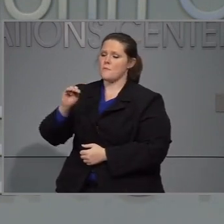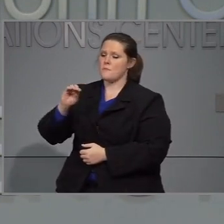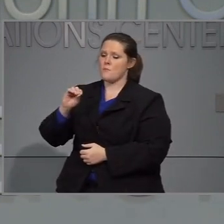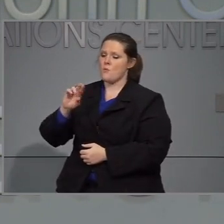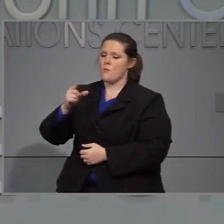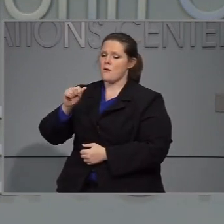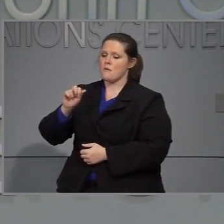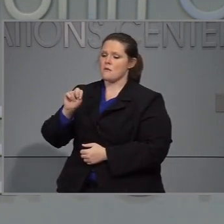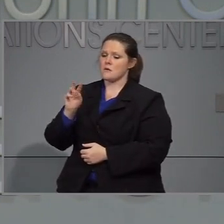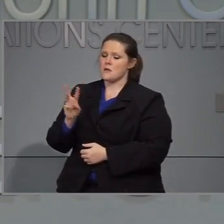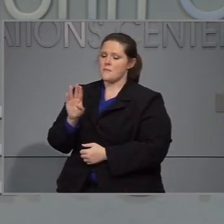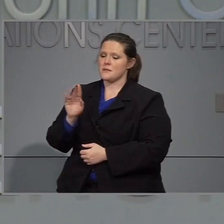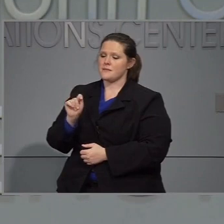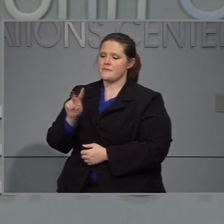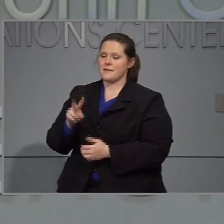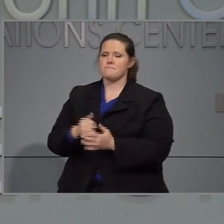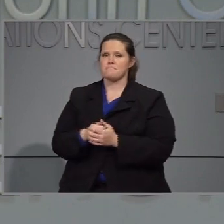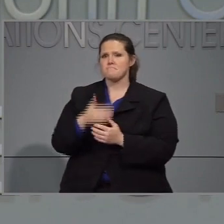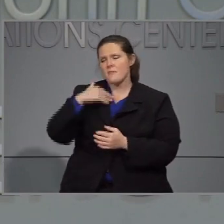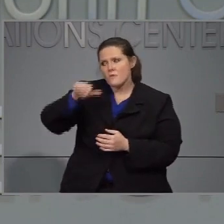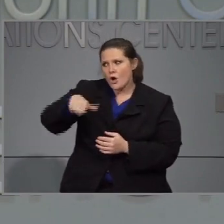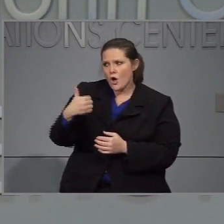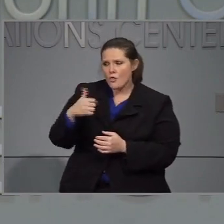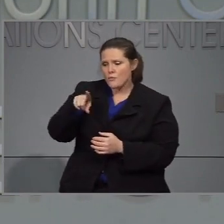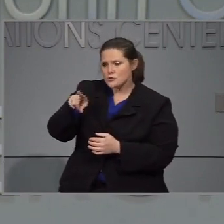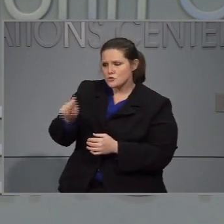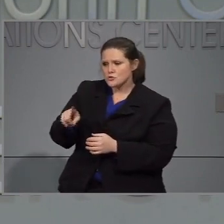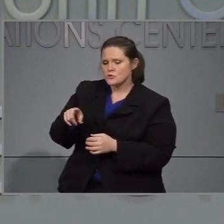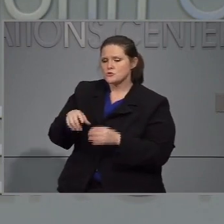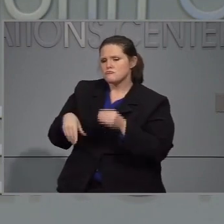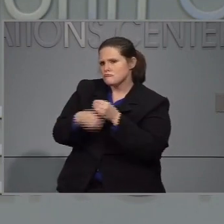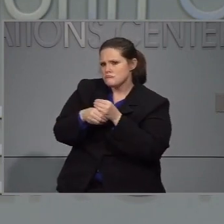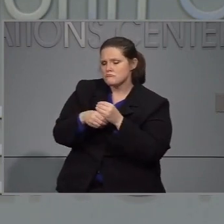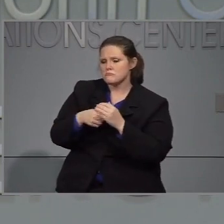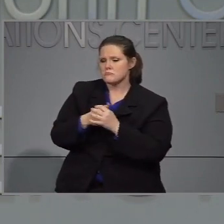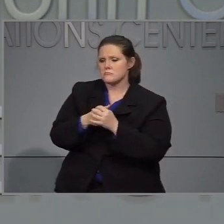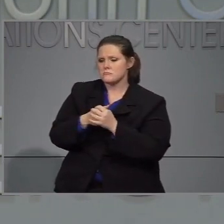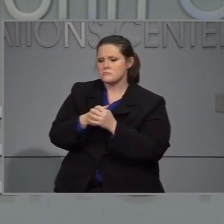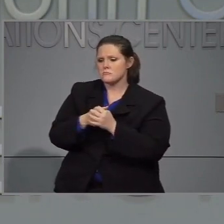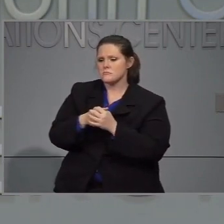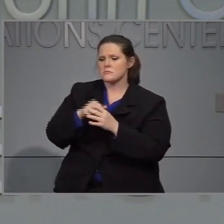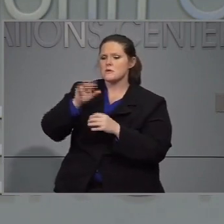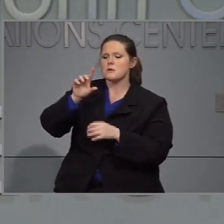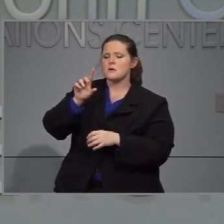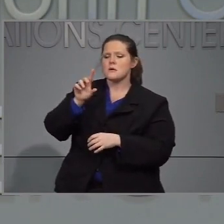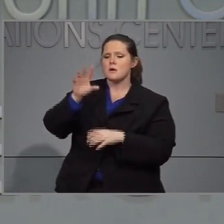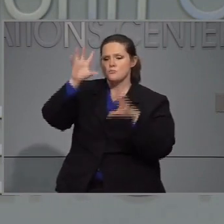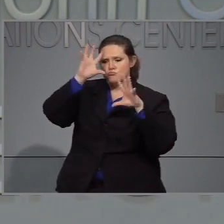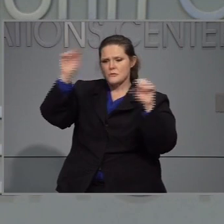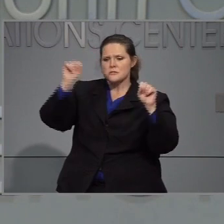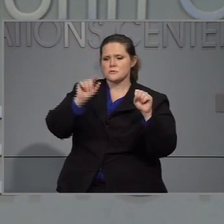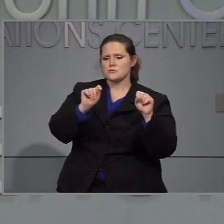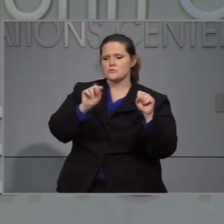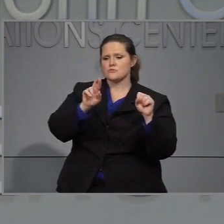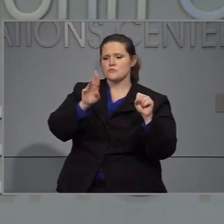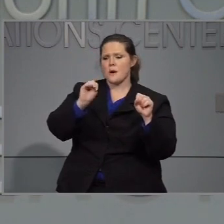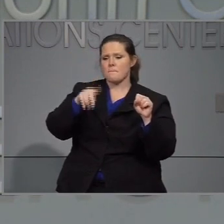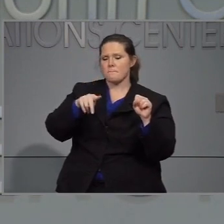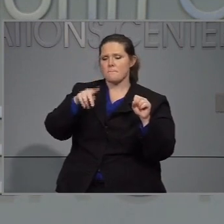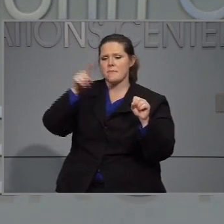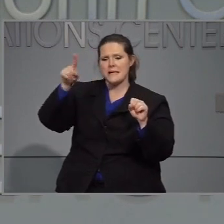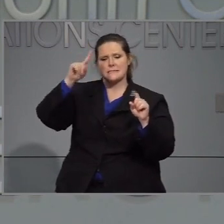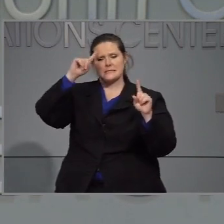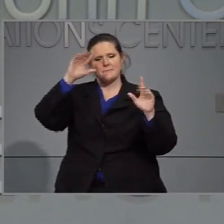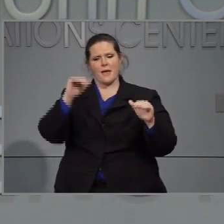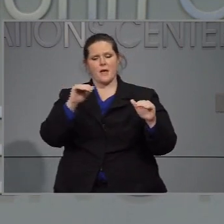Hi, Governor. A quick follow-up for you. Additionally, the President Donald Trump, he says that he will now accept his nomination in North Carolina.